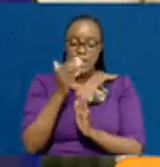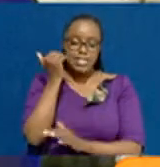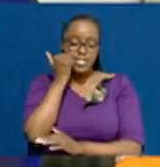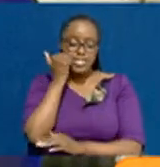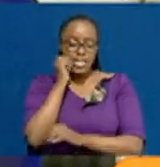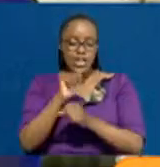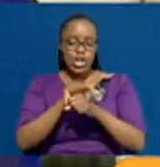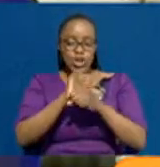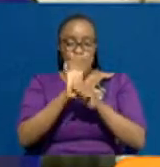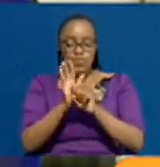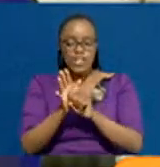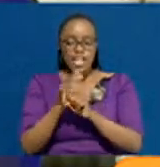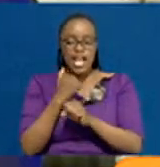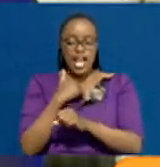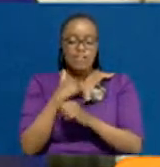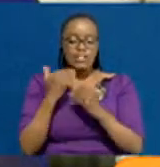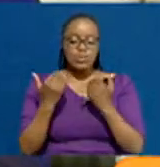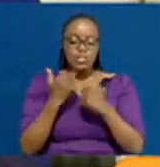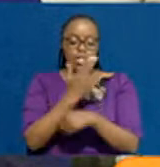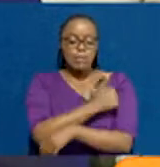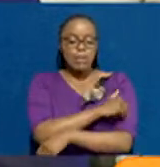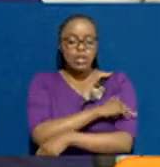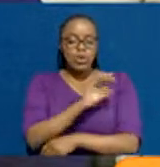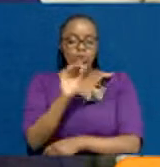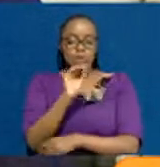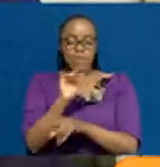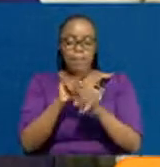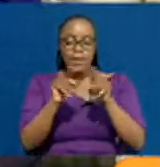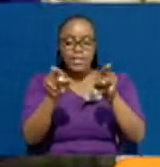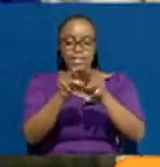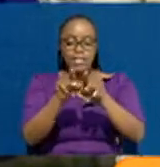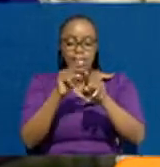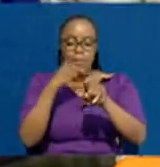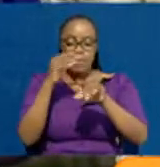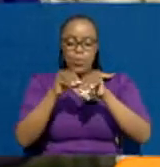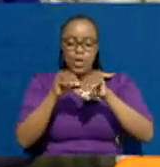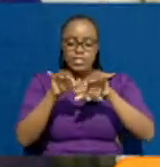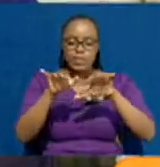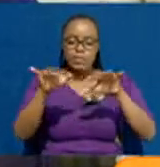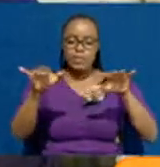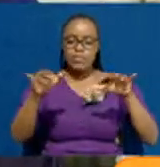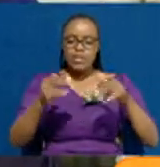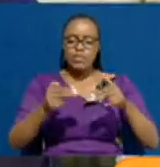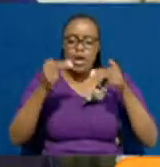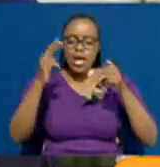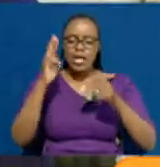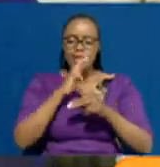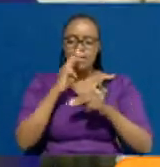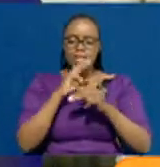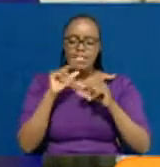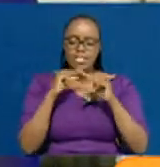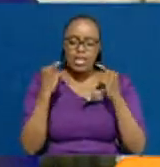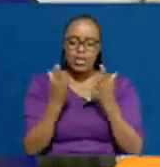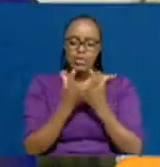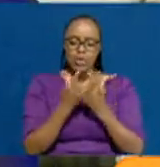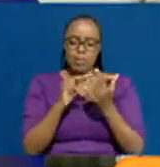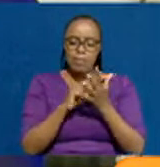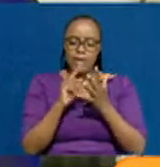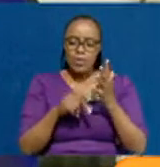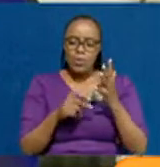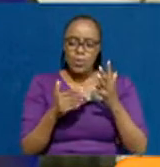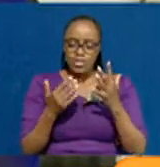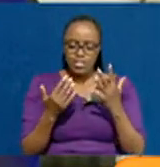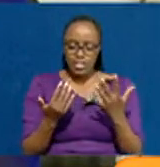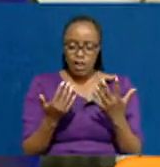not get hospitalized, but then they are the same ones that are spreading it to the high-risk groups, you know. So in